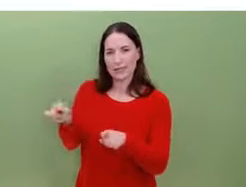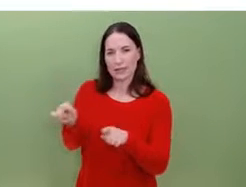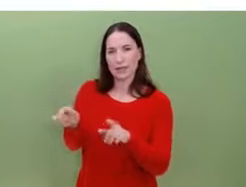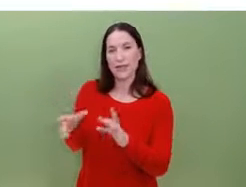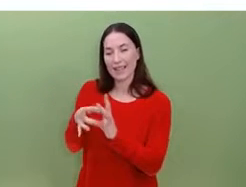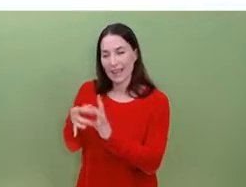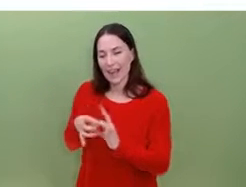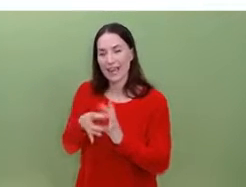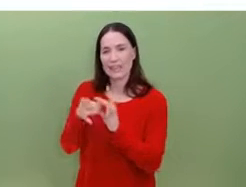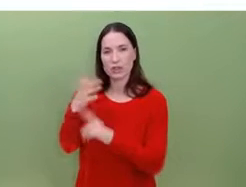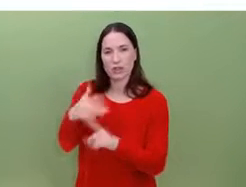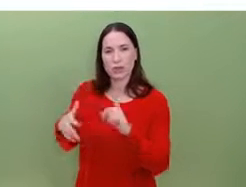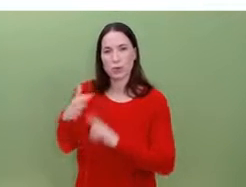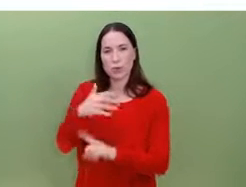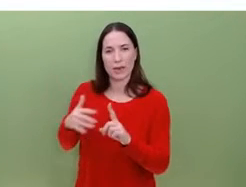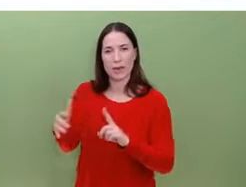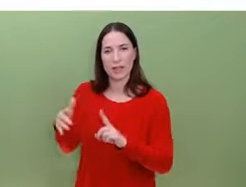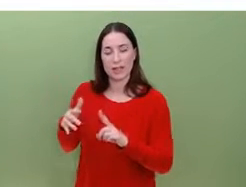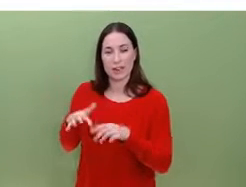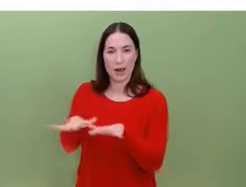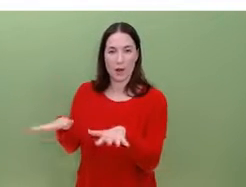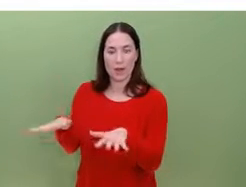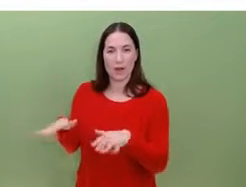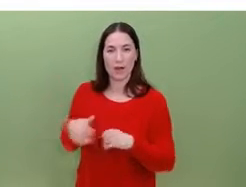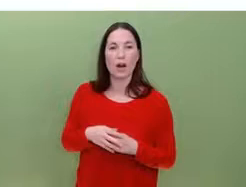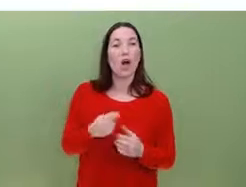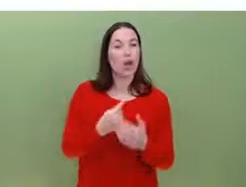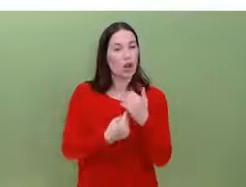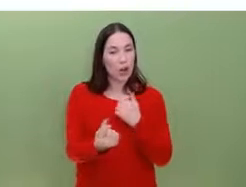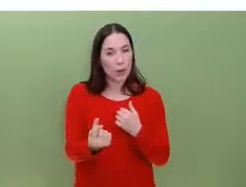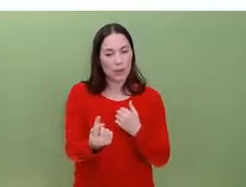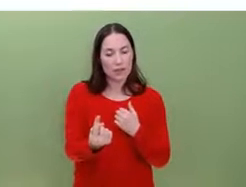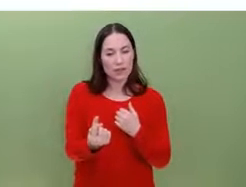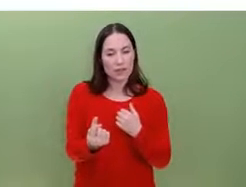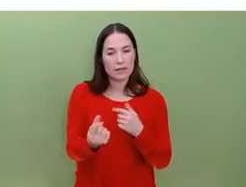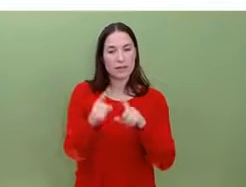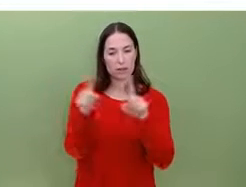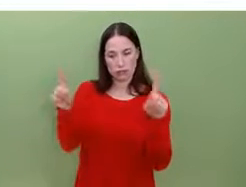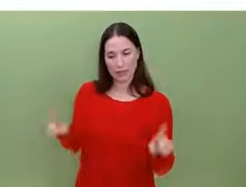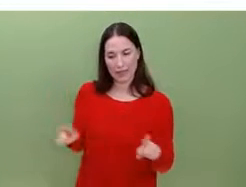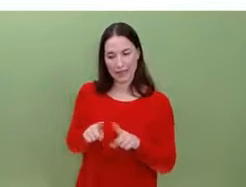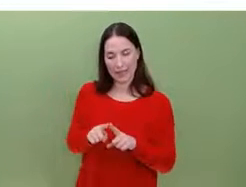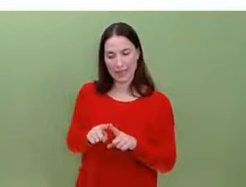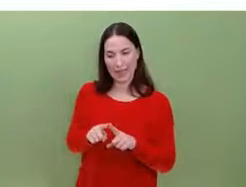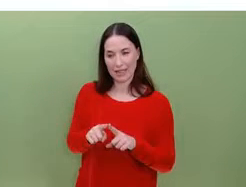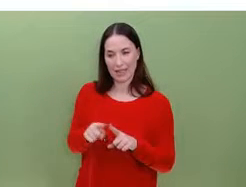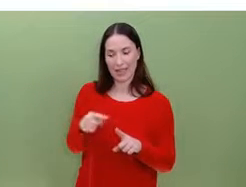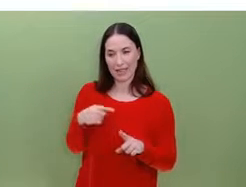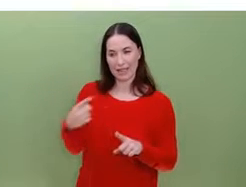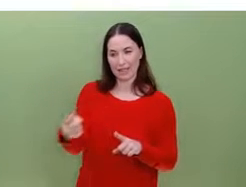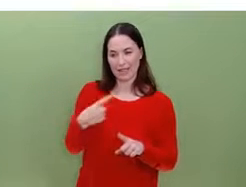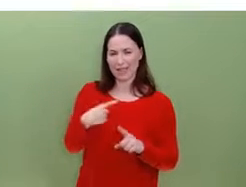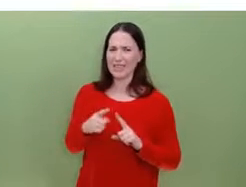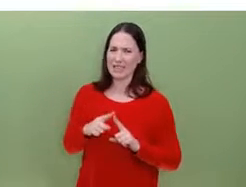networking. Loneliness, being alone with the screen is a very different experience